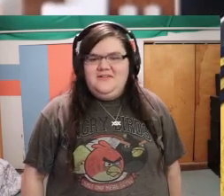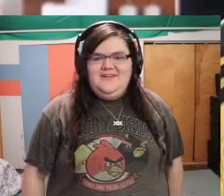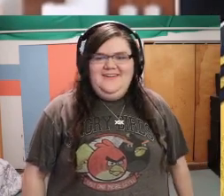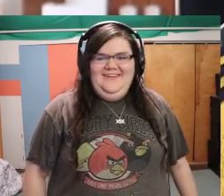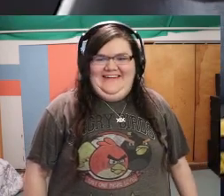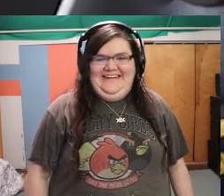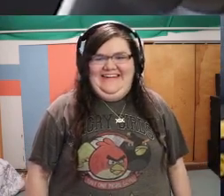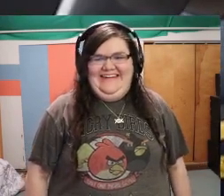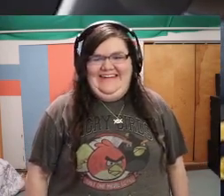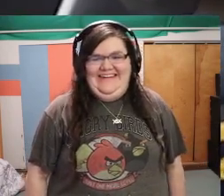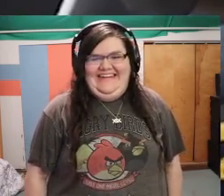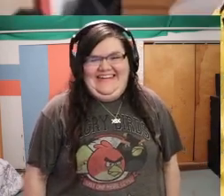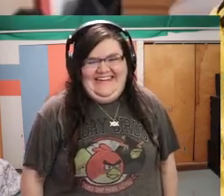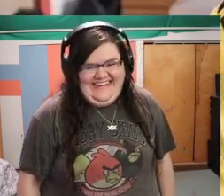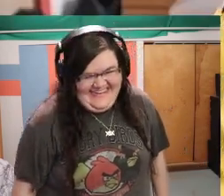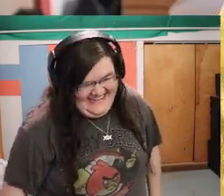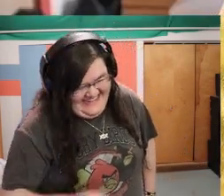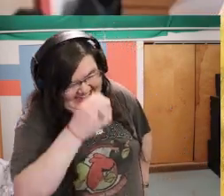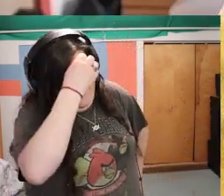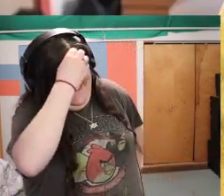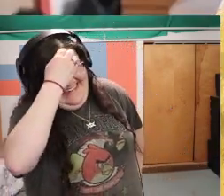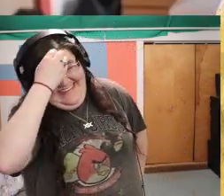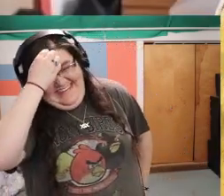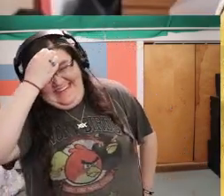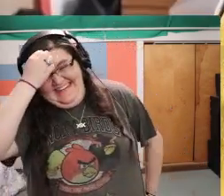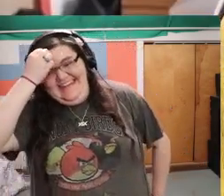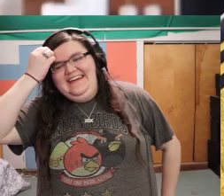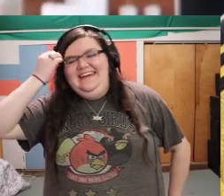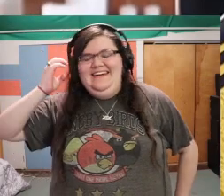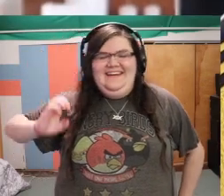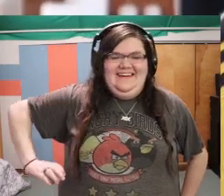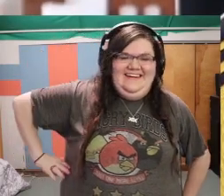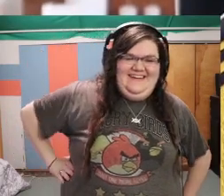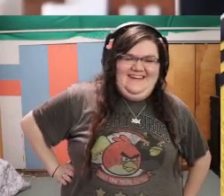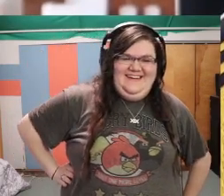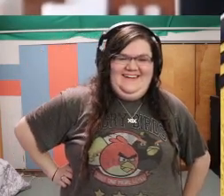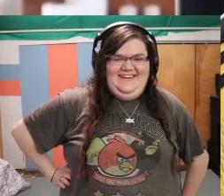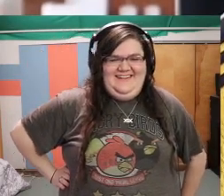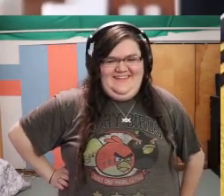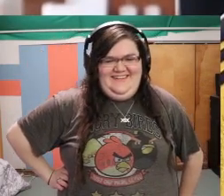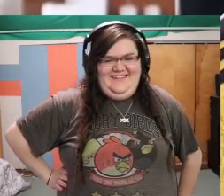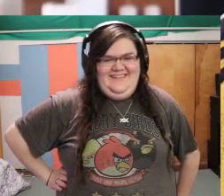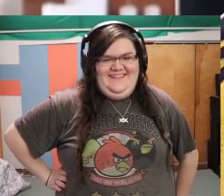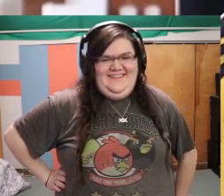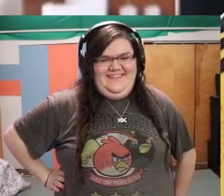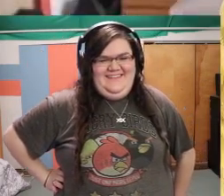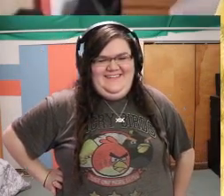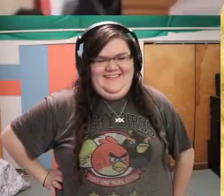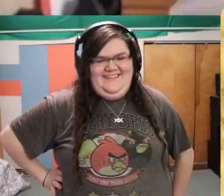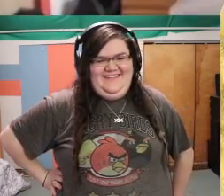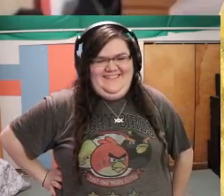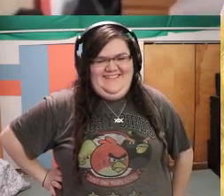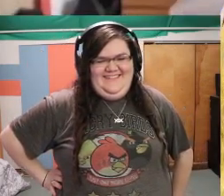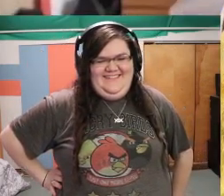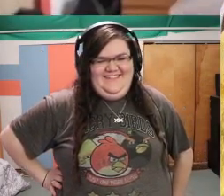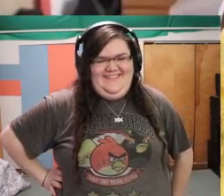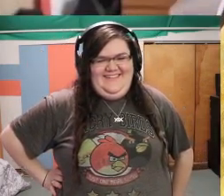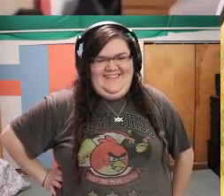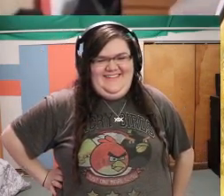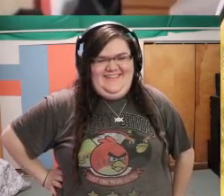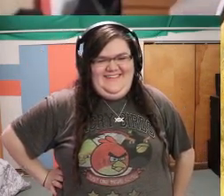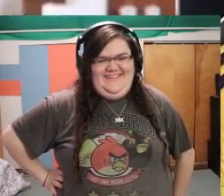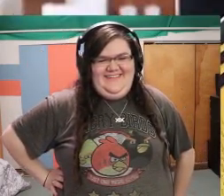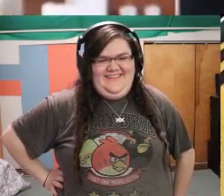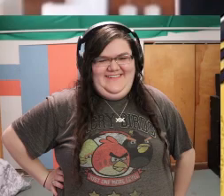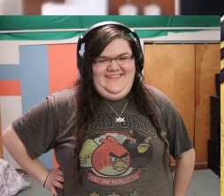love you! I love you so much! Yo, relax, man. It sounds like you're about to cream your pants. I really hope I meet you someday, I swear to god. Oh, imagine if we become